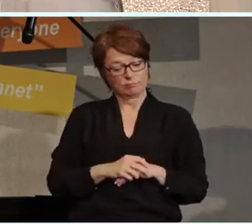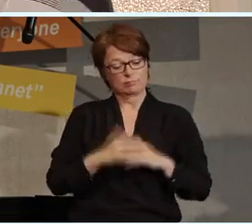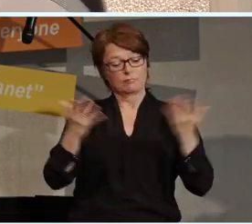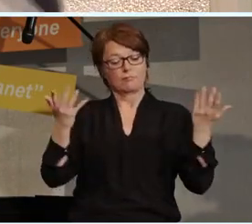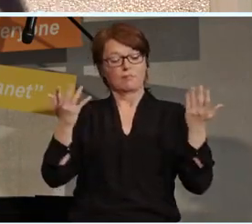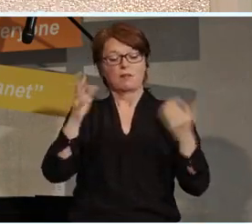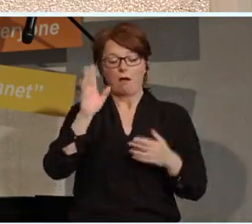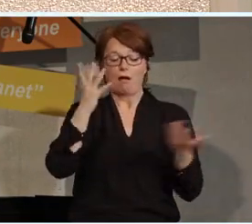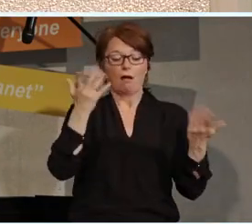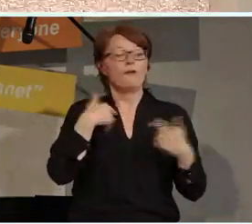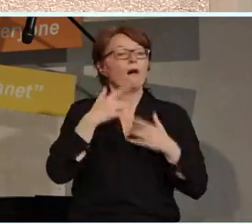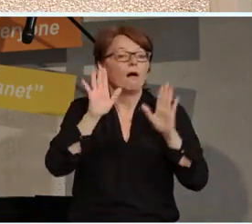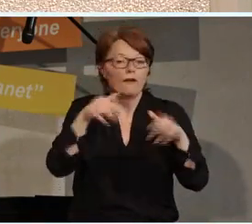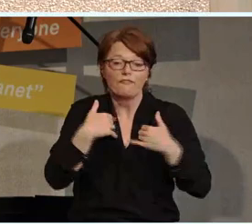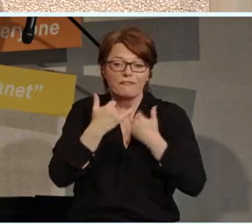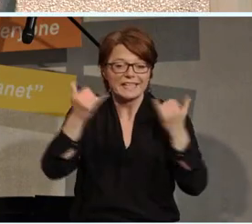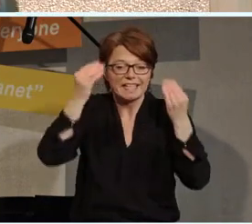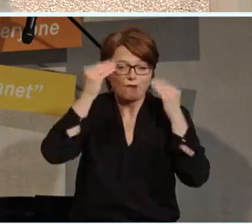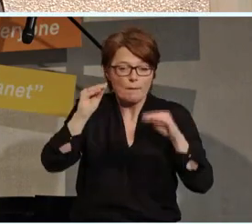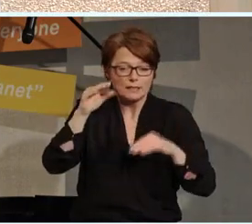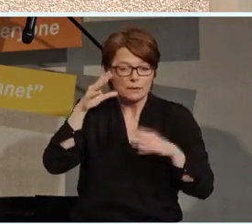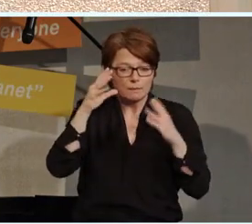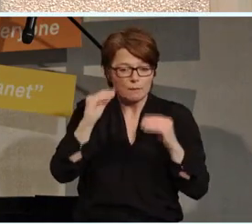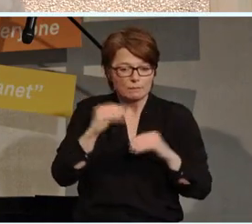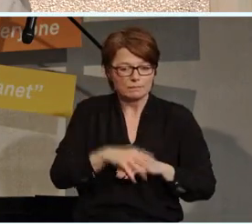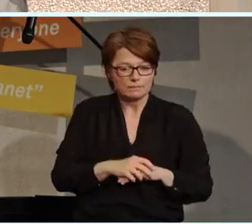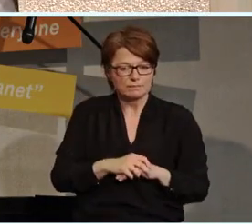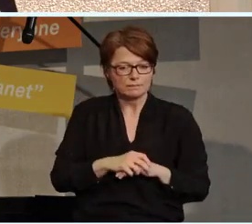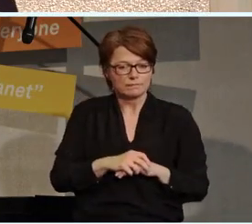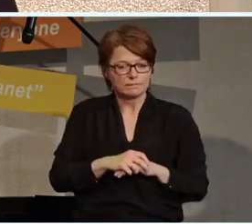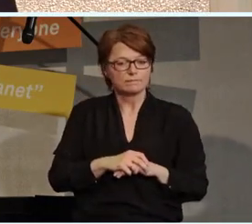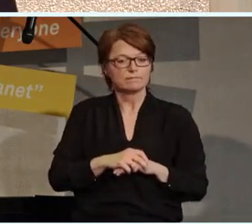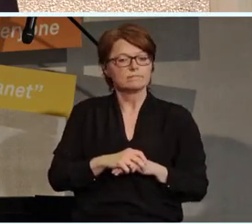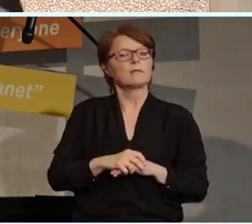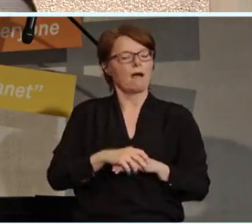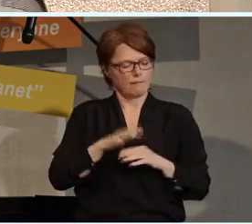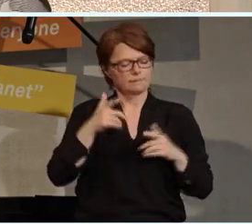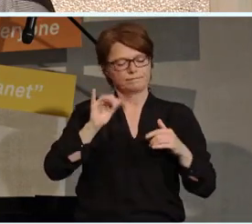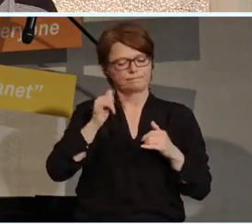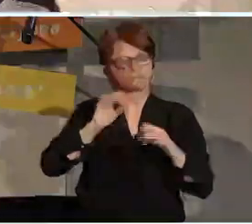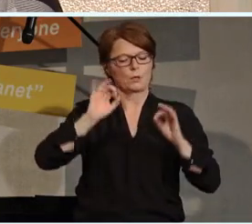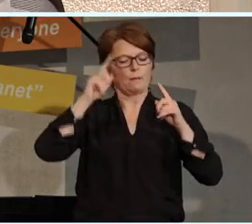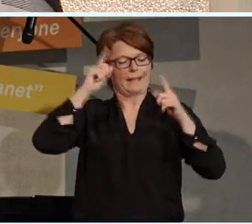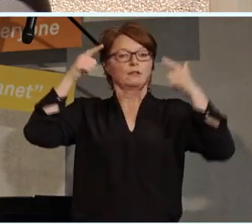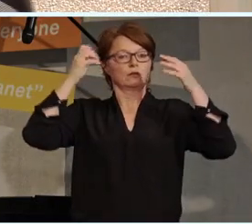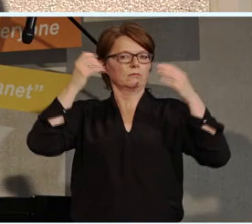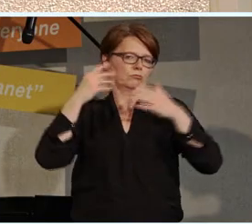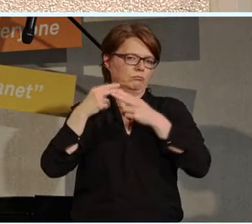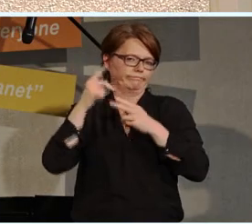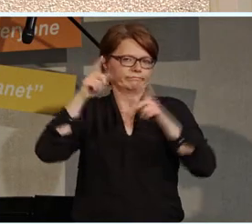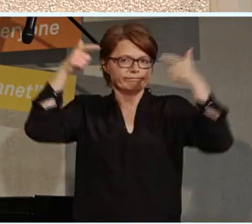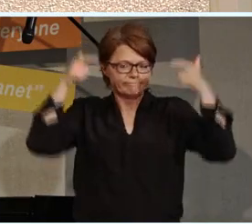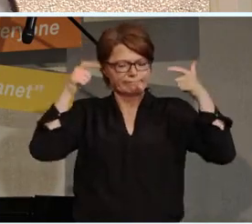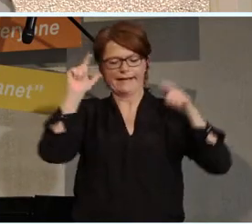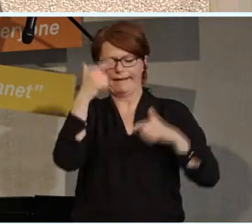hashtag black or African woman, me in Germany. How do I get that? When in that